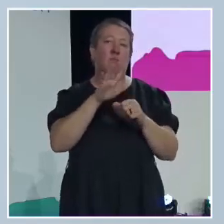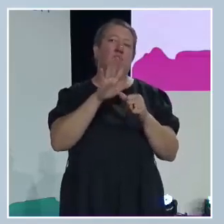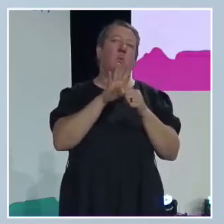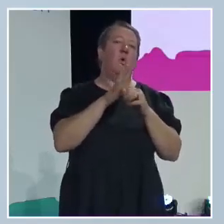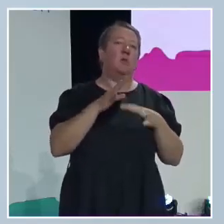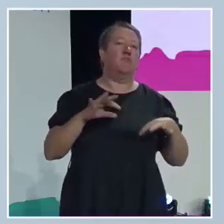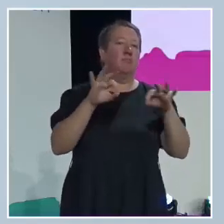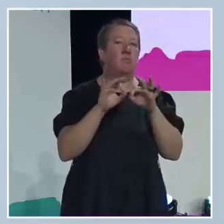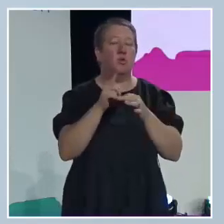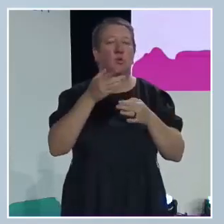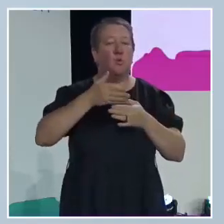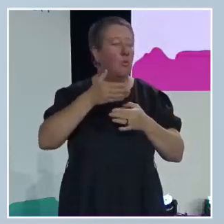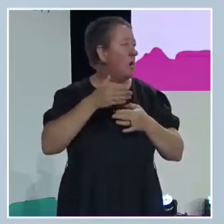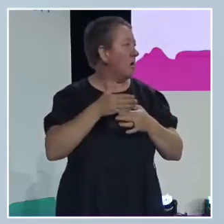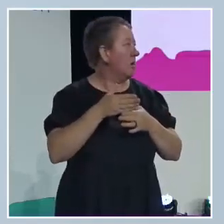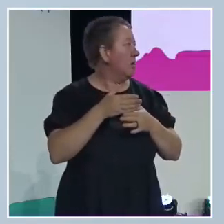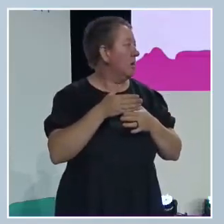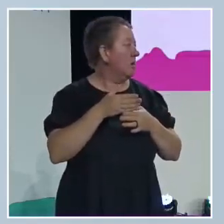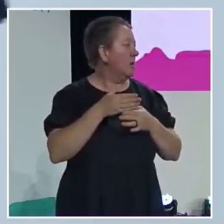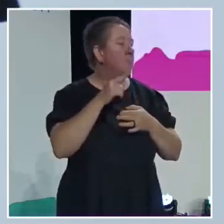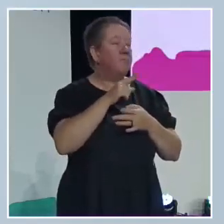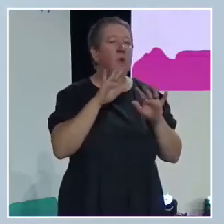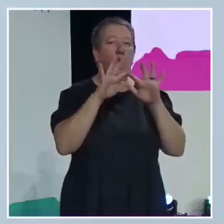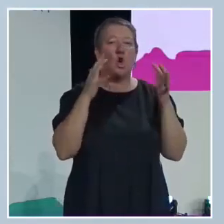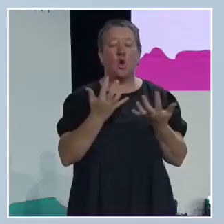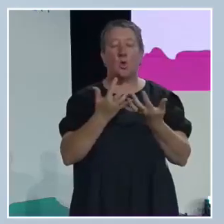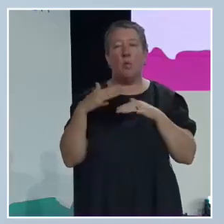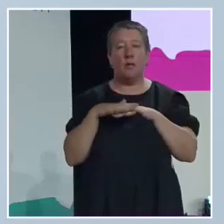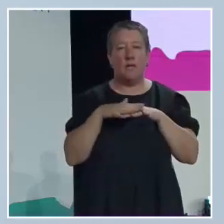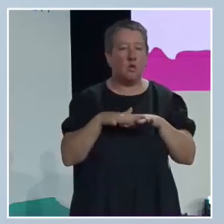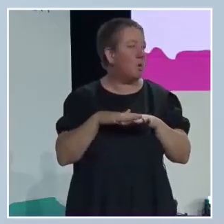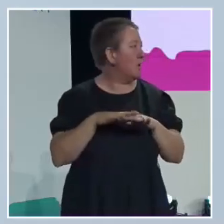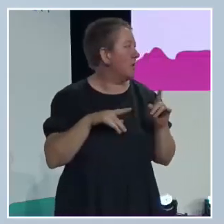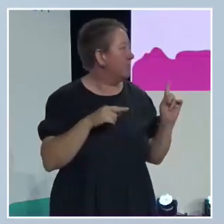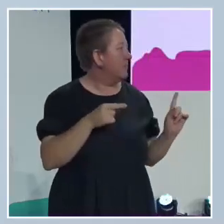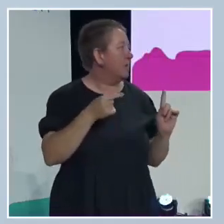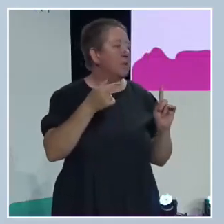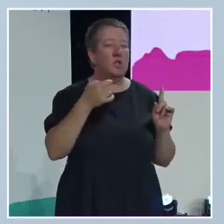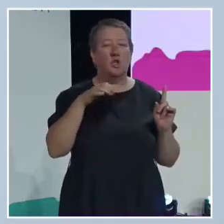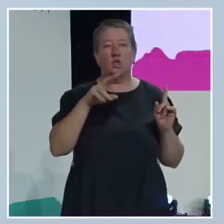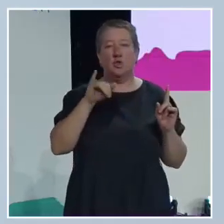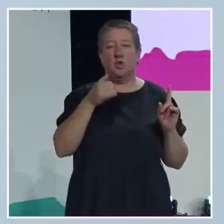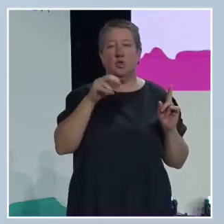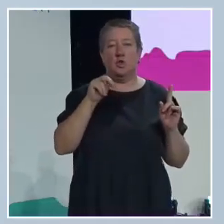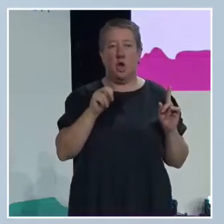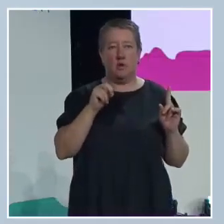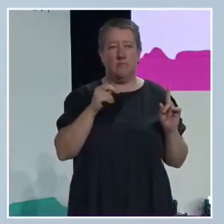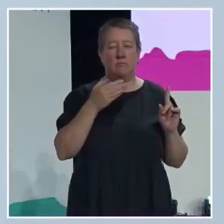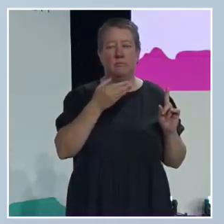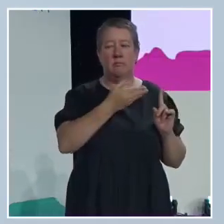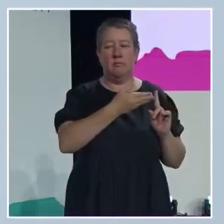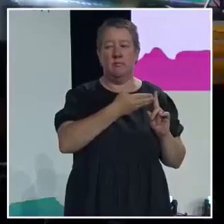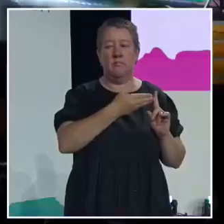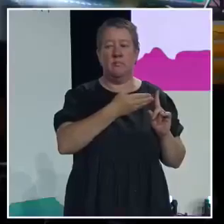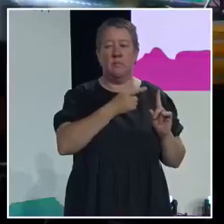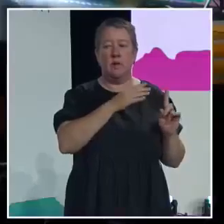have structured two things. One is a global research network led in particular by Jejun, Régis Maraudon, also my colleague Jean-Baptiste Jacouton. In